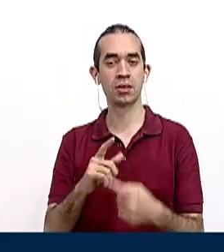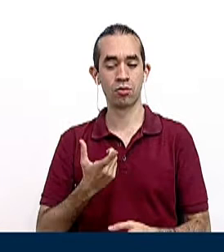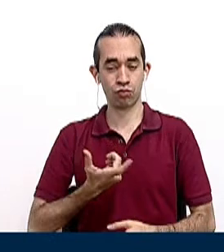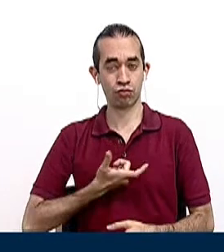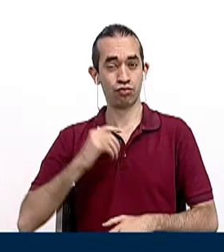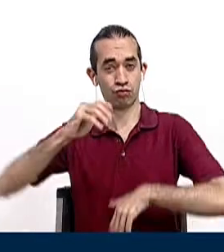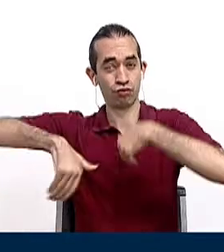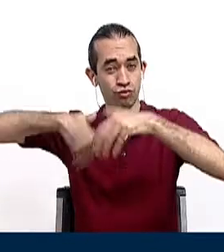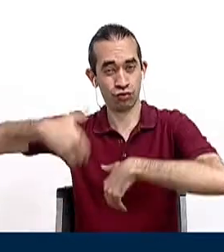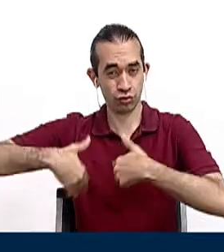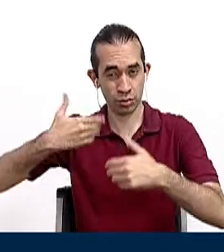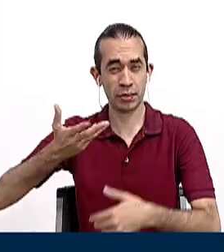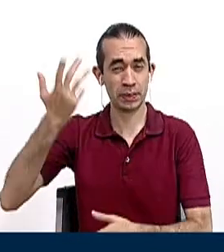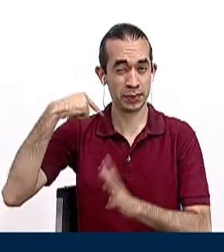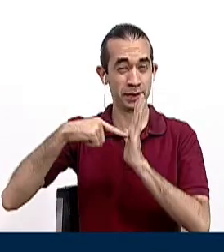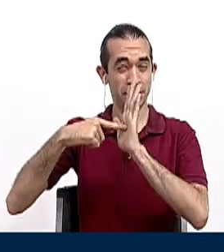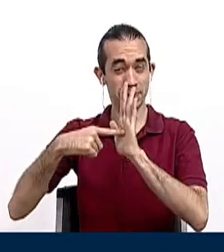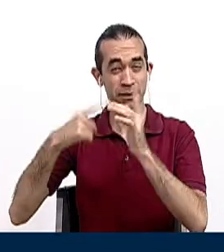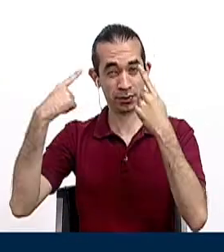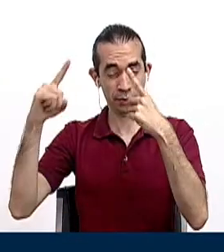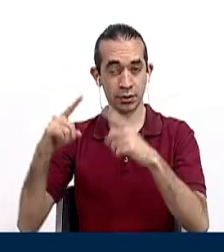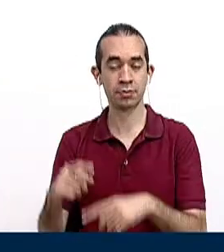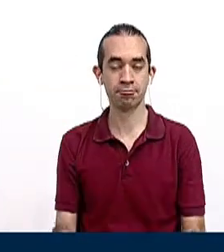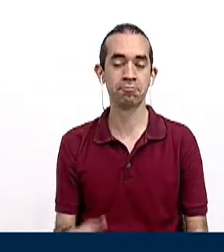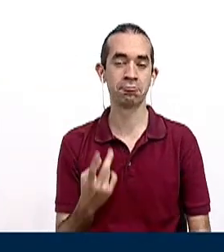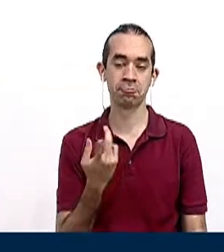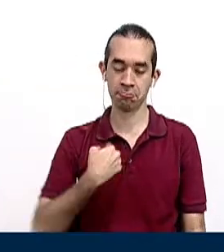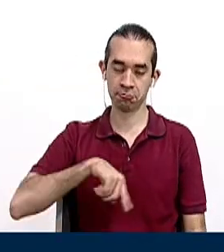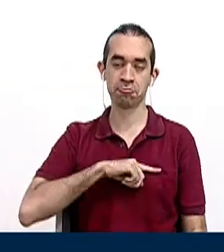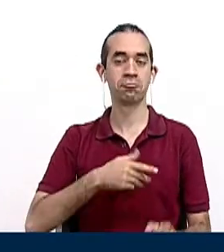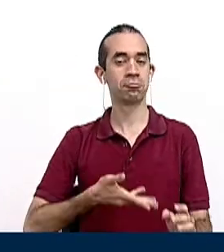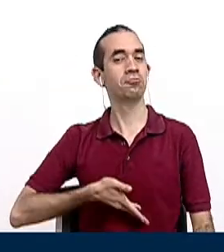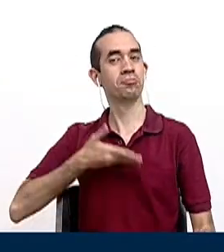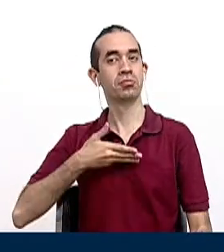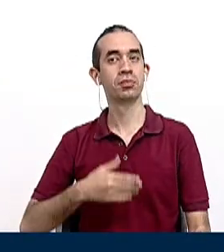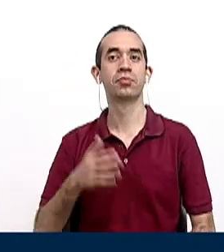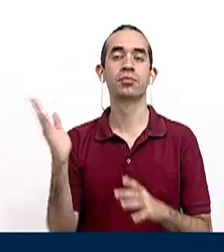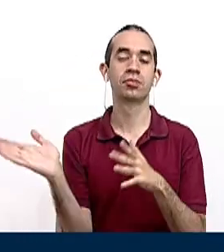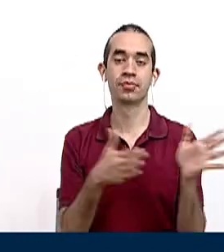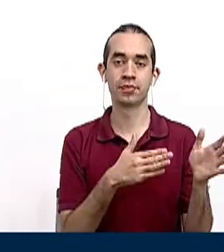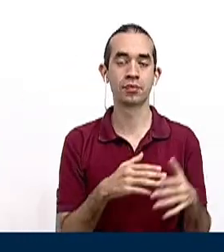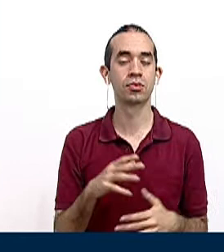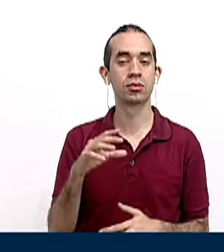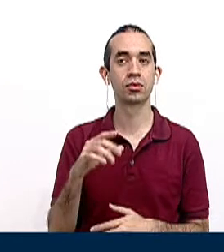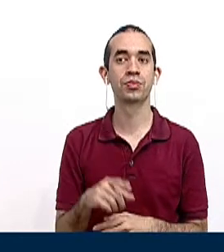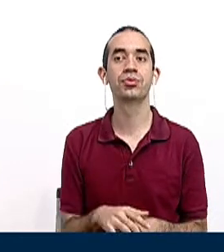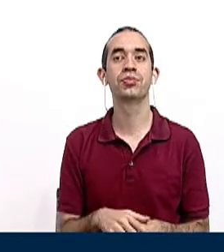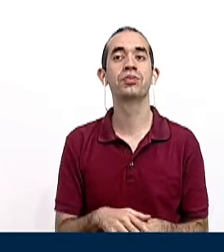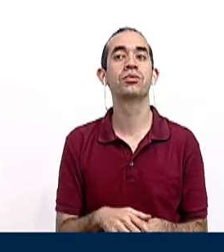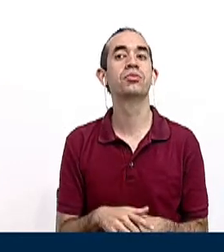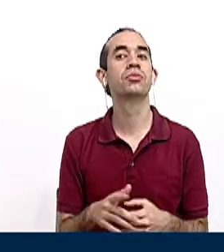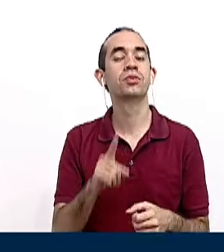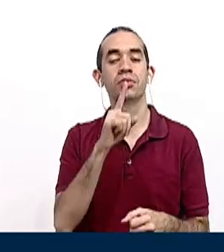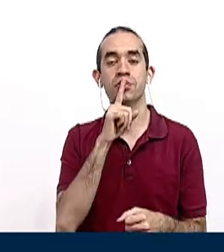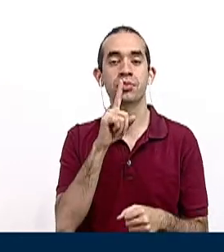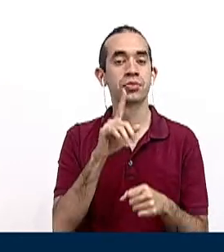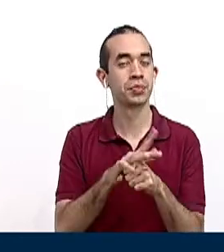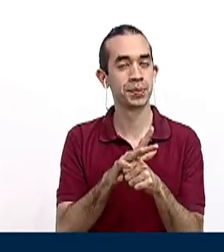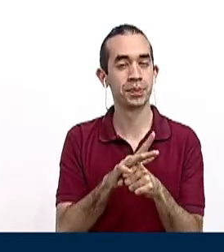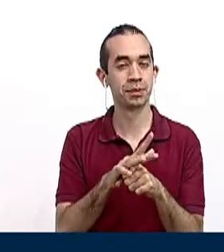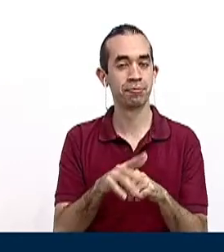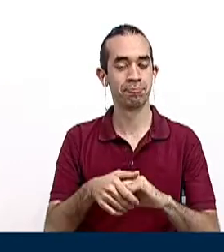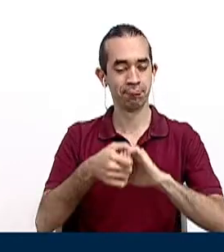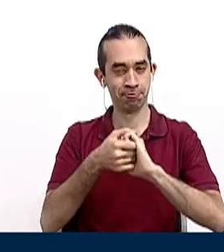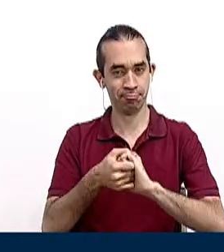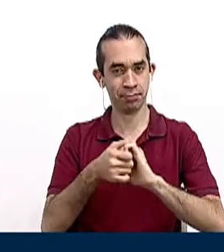we feel proud of as Costa Ricans. The next word is commit. It's A or B.